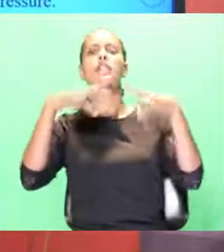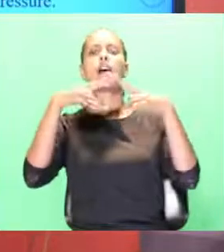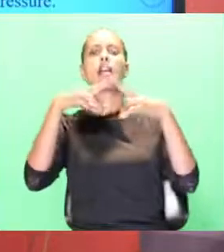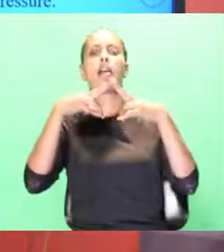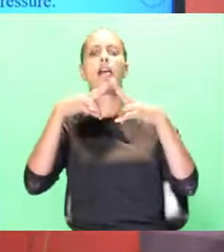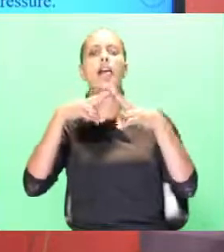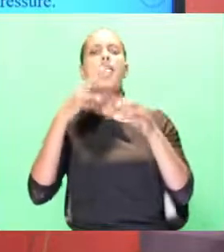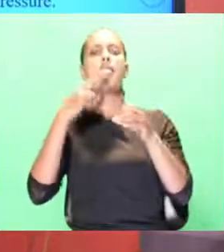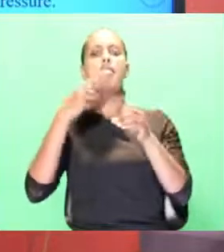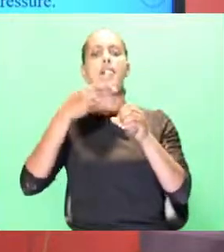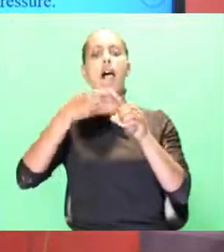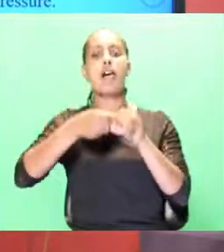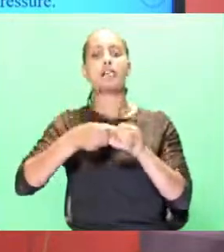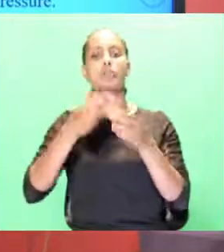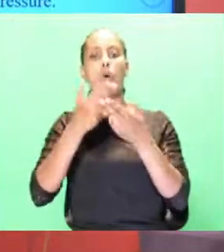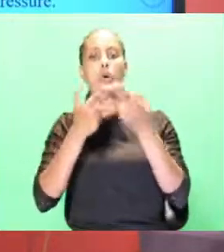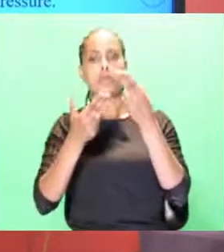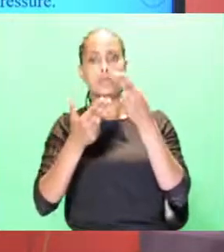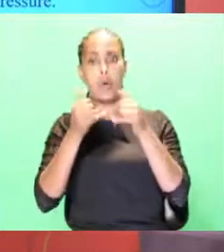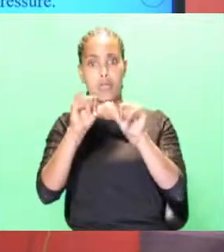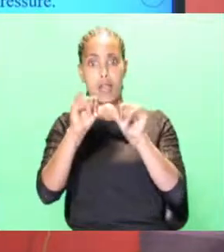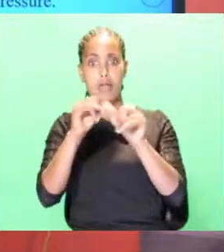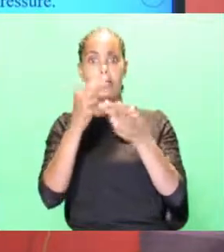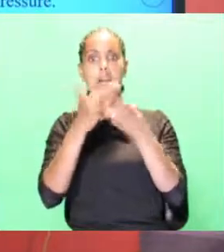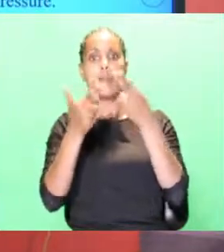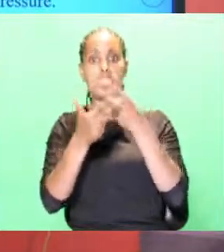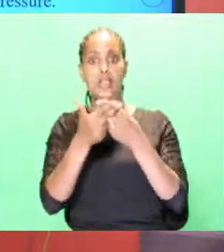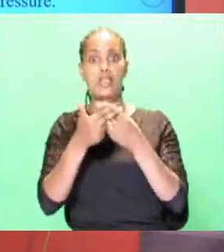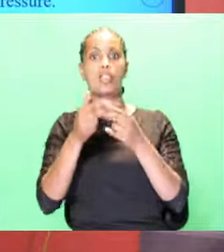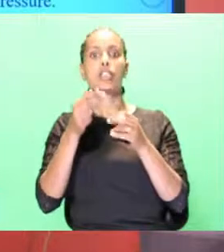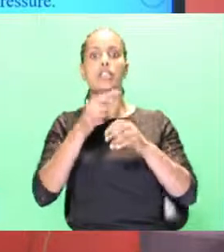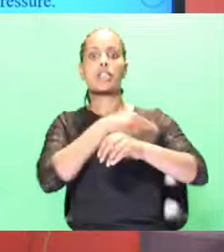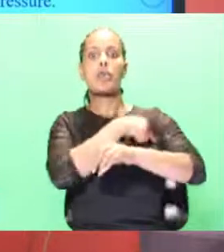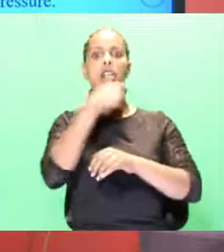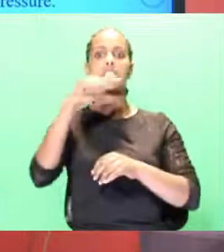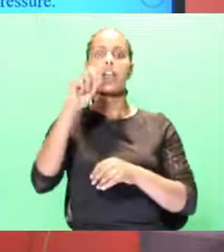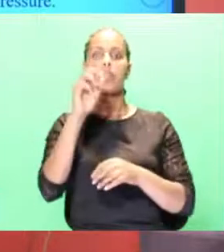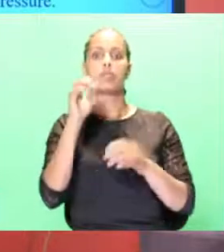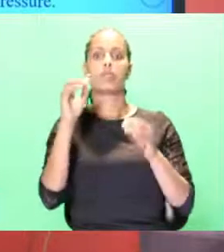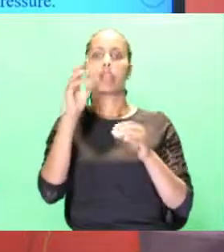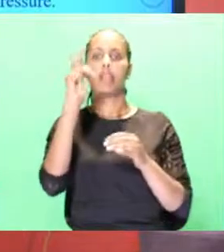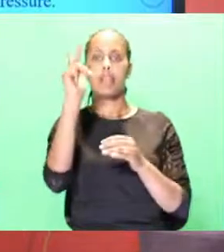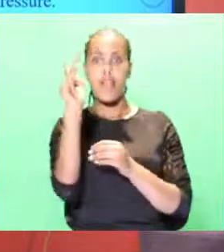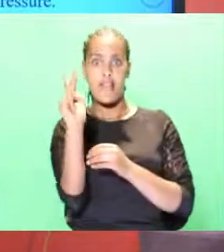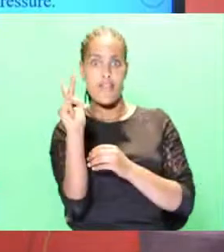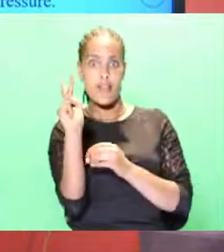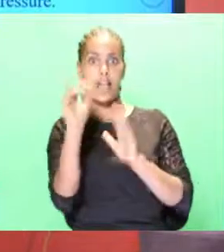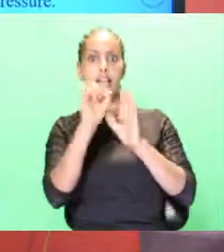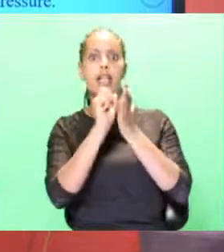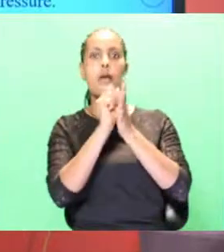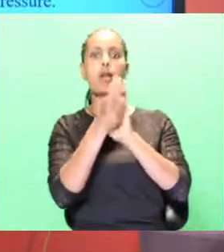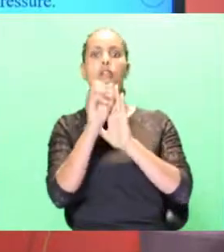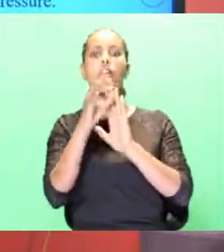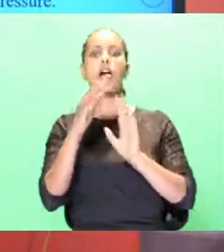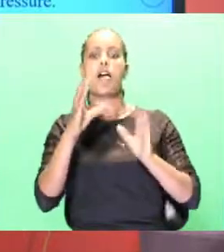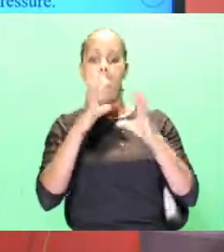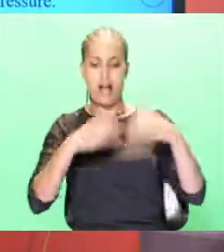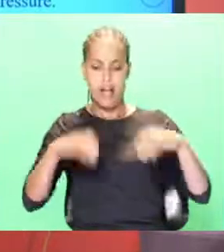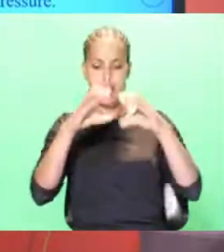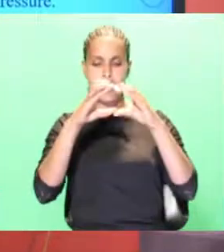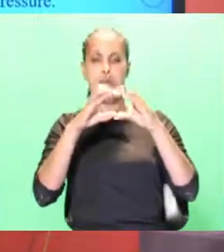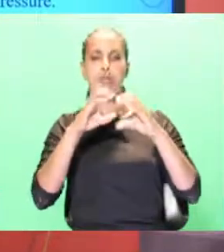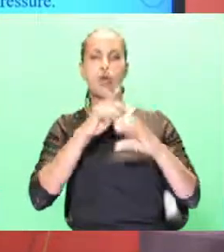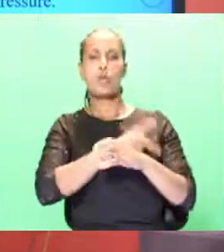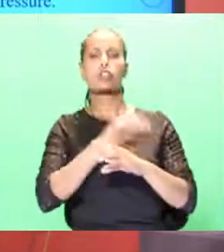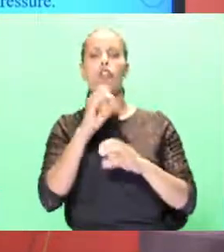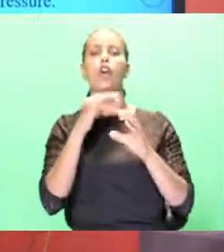universal gas constant times temperature in Kelvin, you see, is an example of Kaligati properties